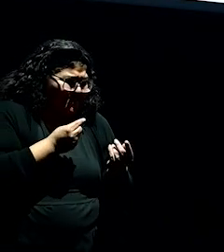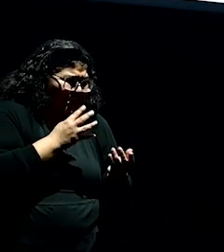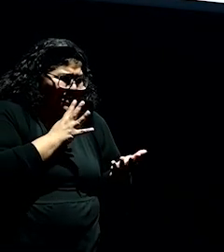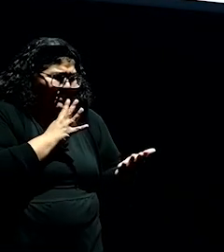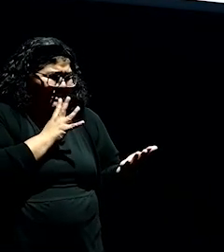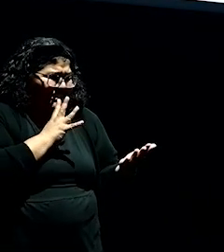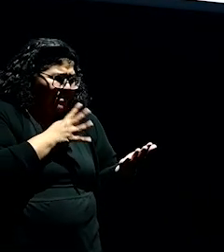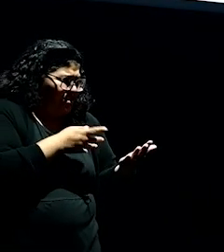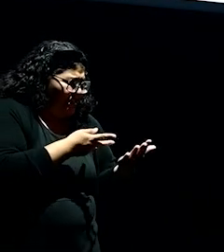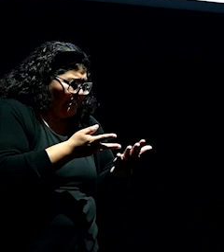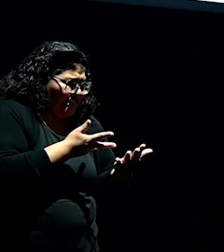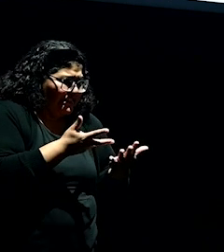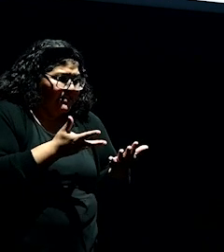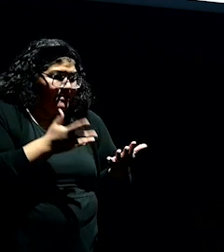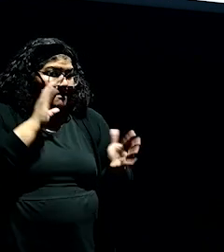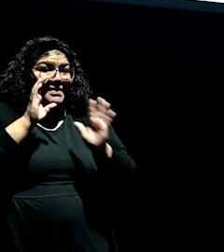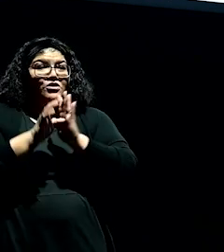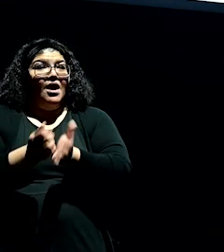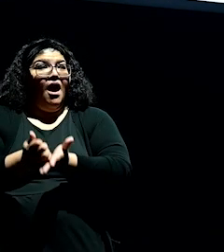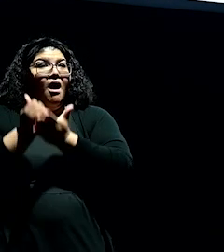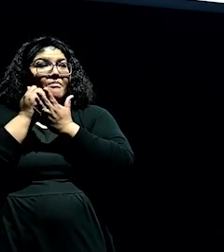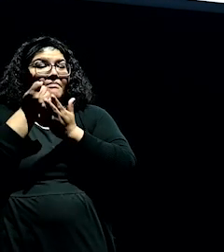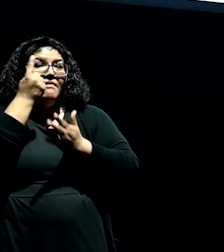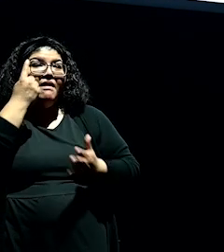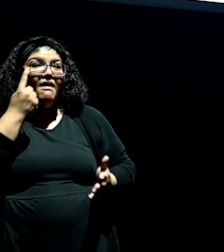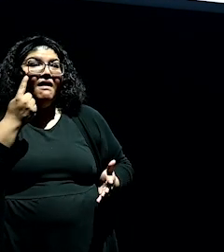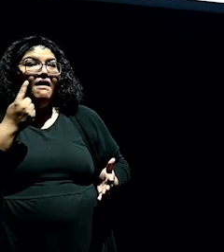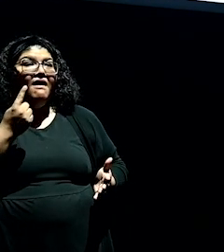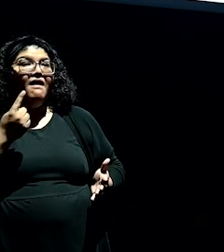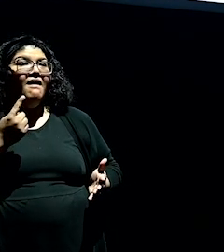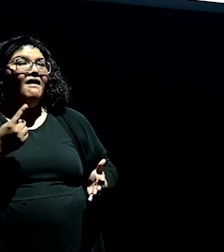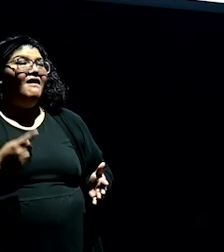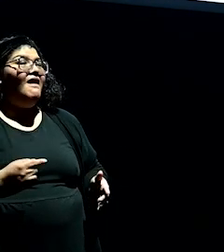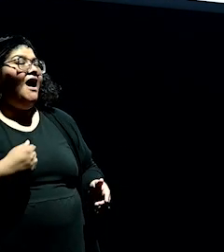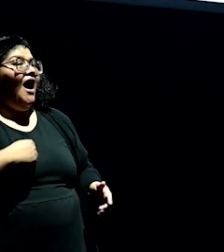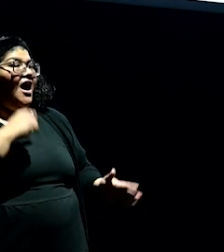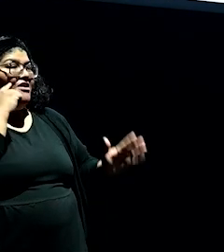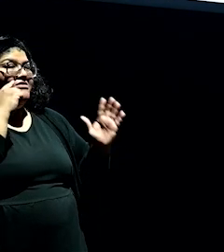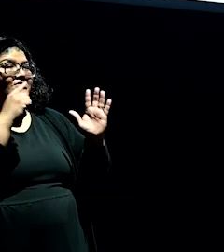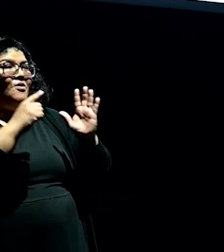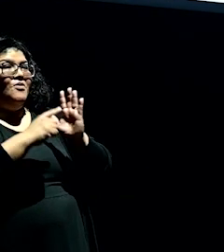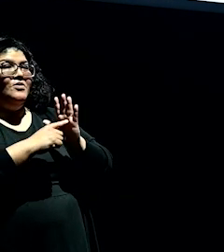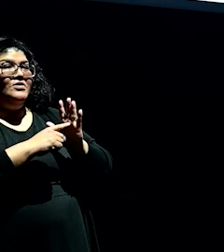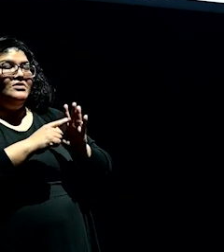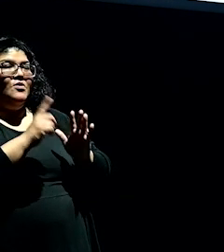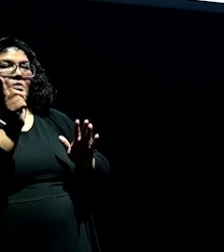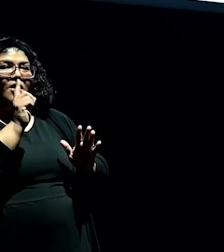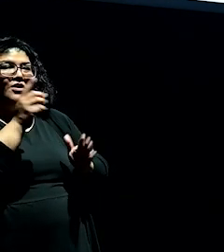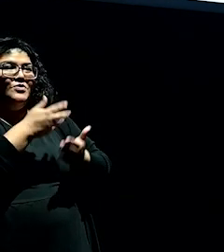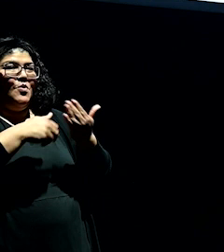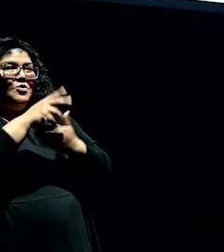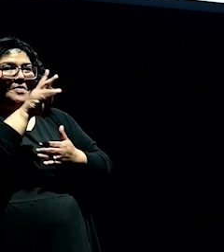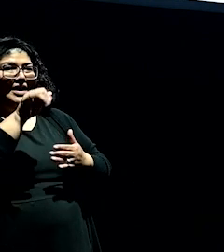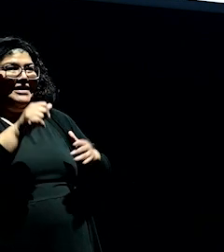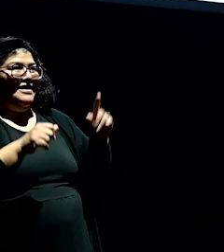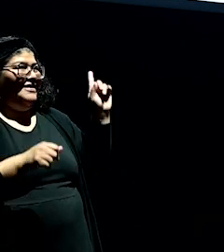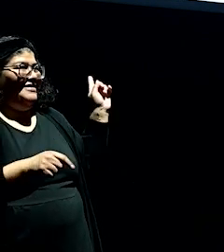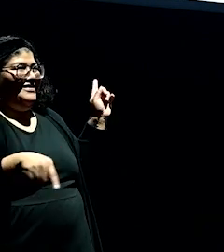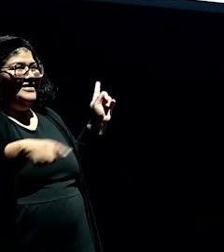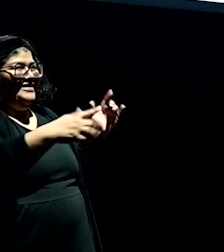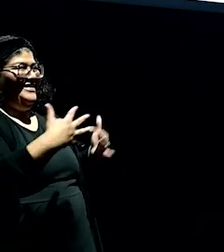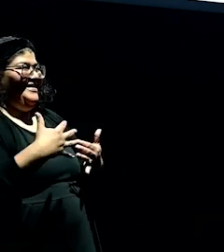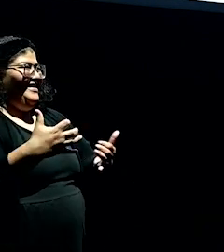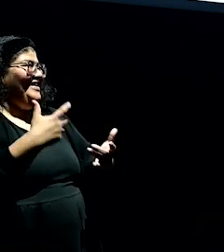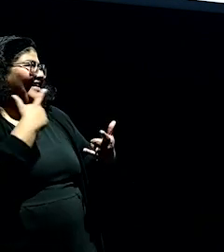The pictures made a difference. I saw this recently on social media, and it